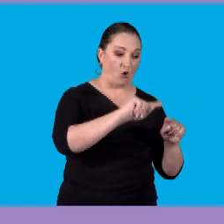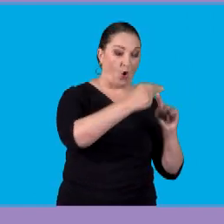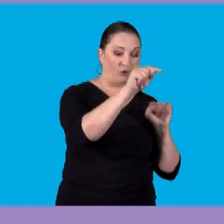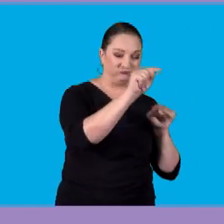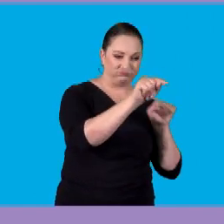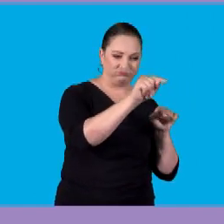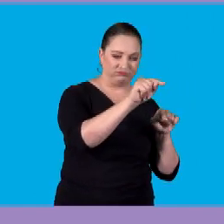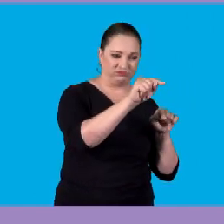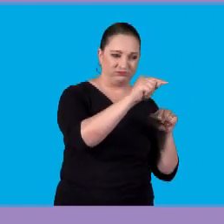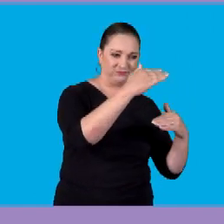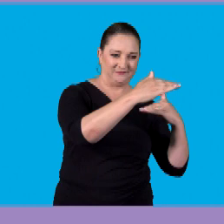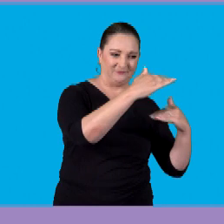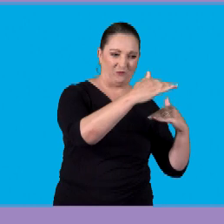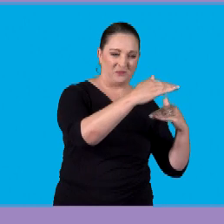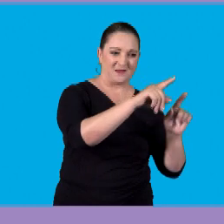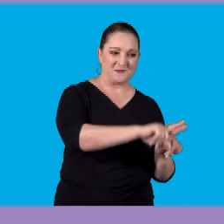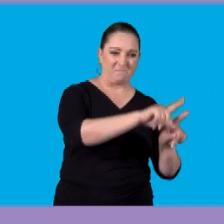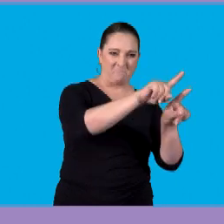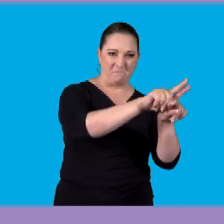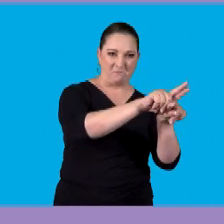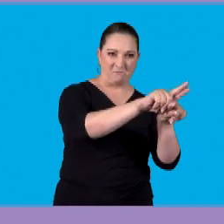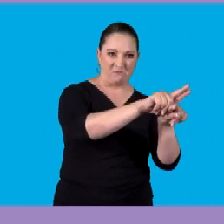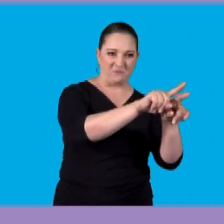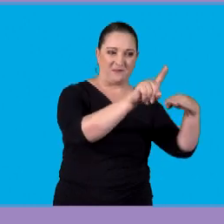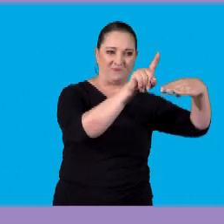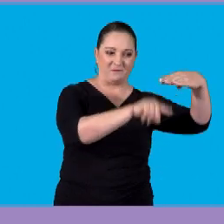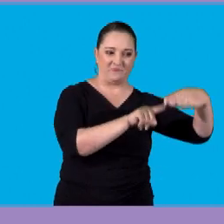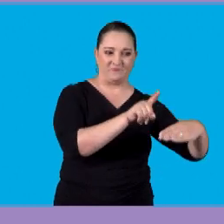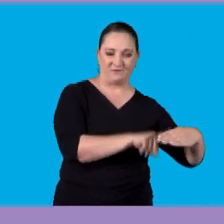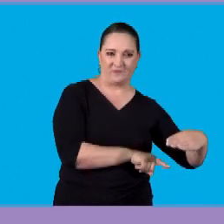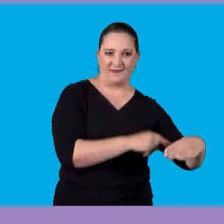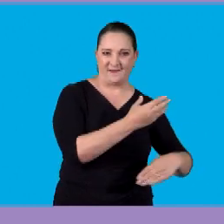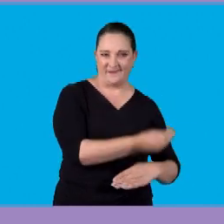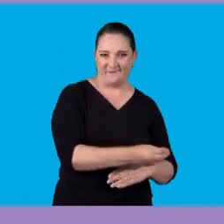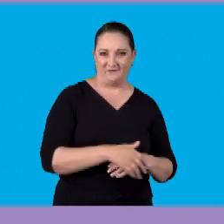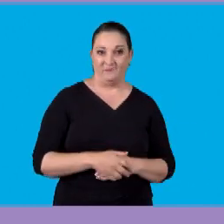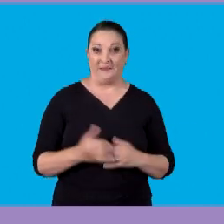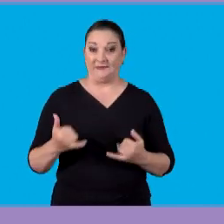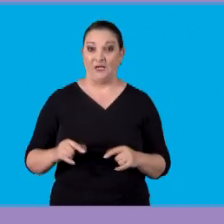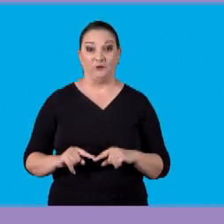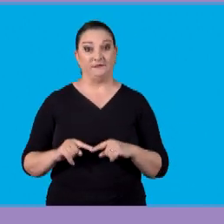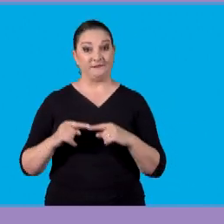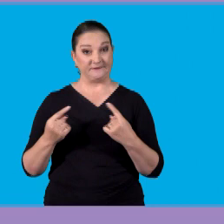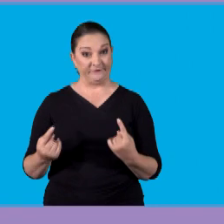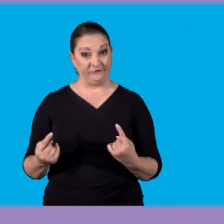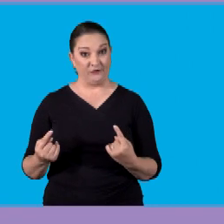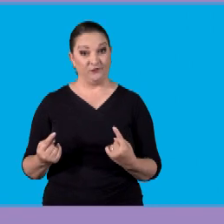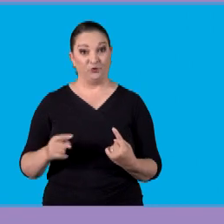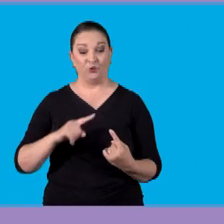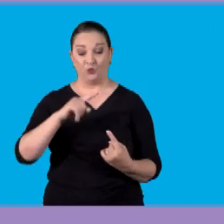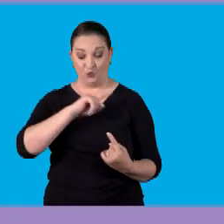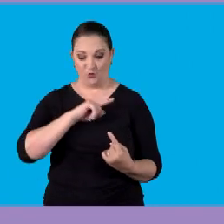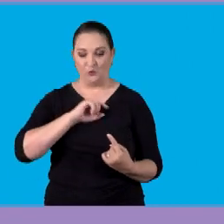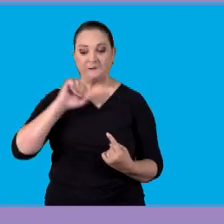equal. So we know that the opposite sides of a parallelogram are equal. Now here's where the difference comes in with a